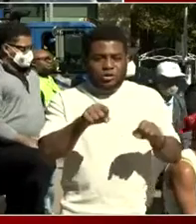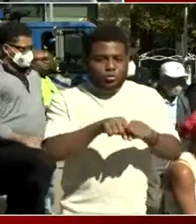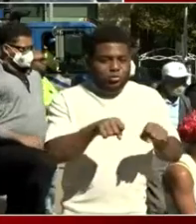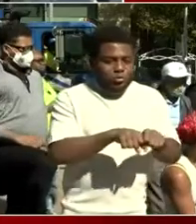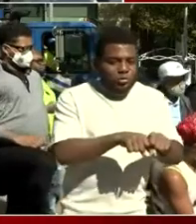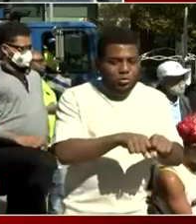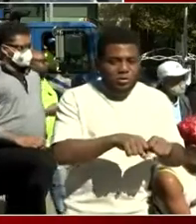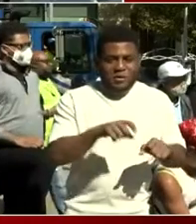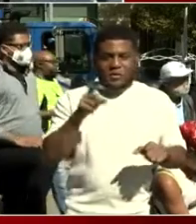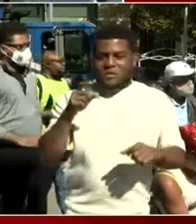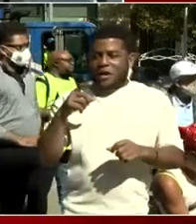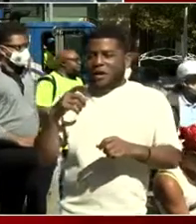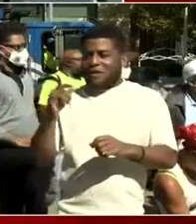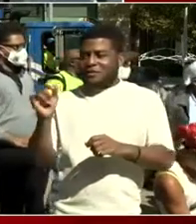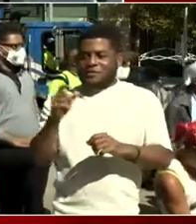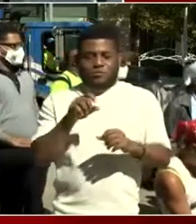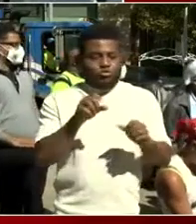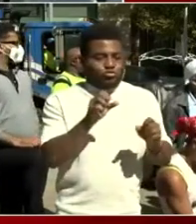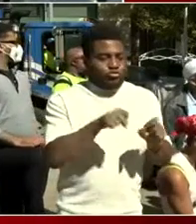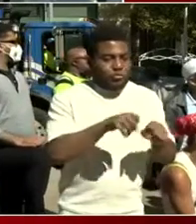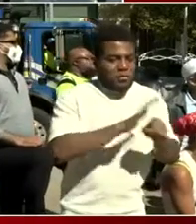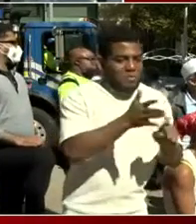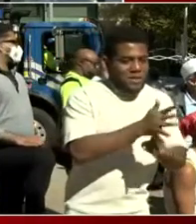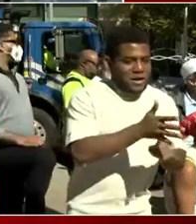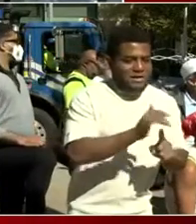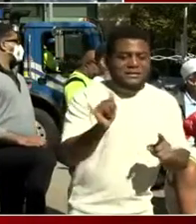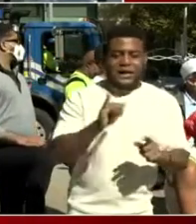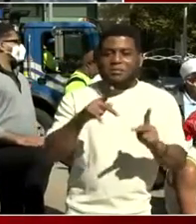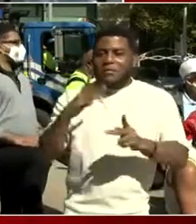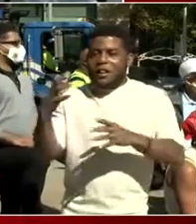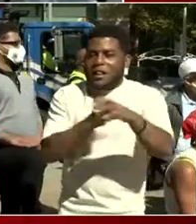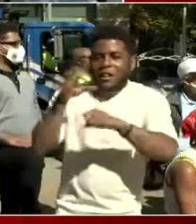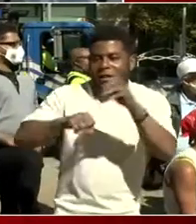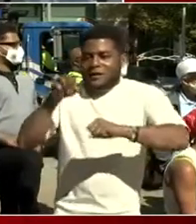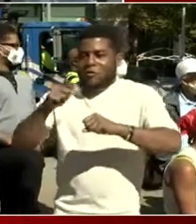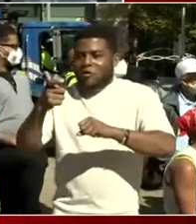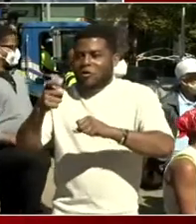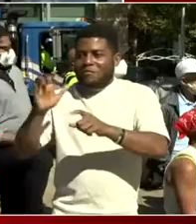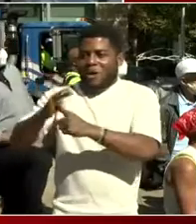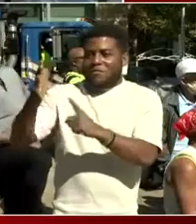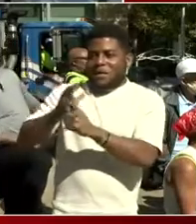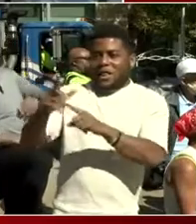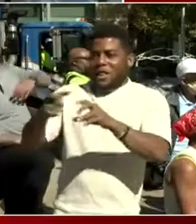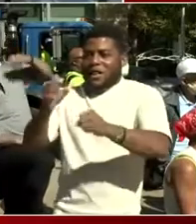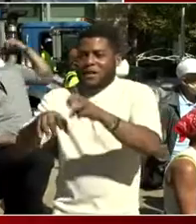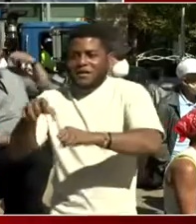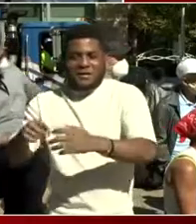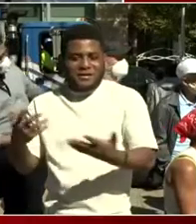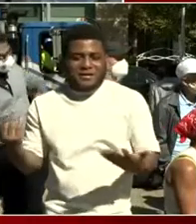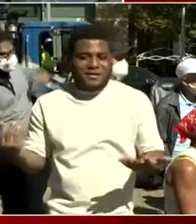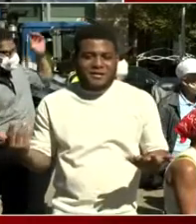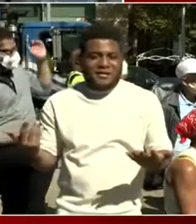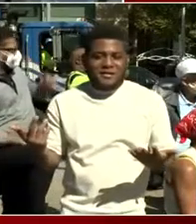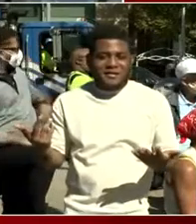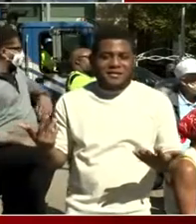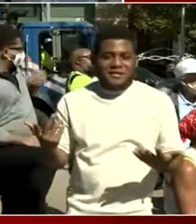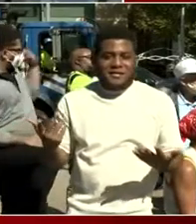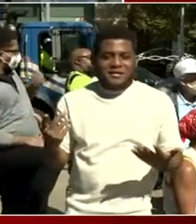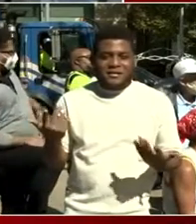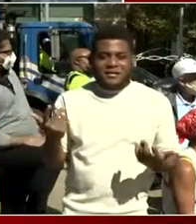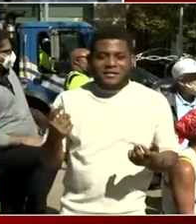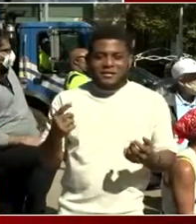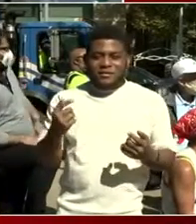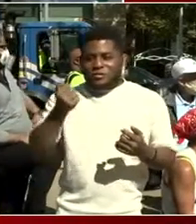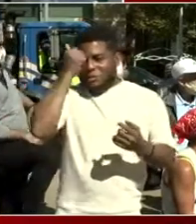and people want to get at these new firearms for whatever reason, and that's how simple disputes over, $5, $20,